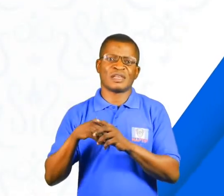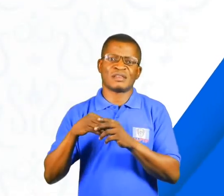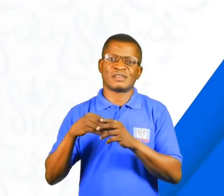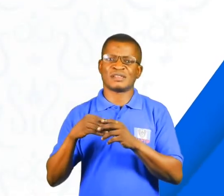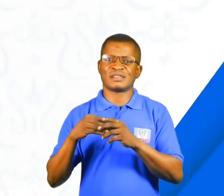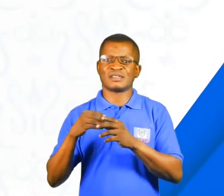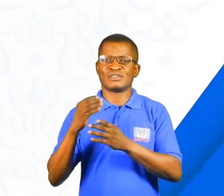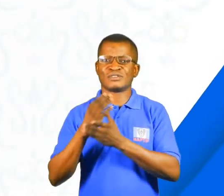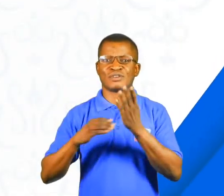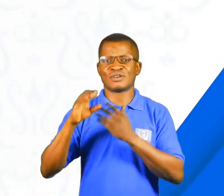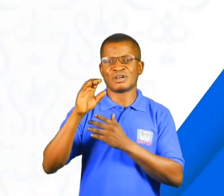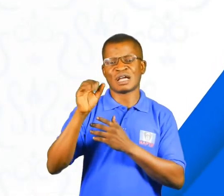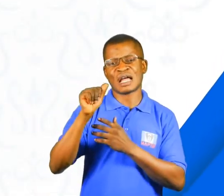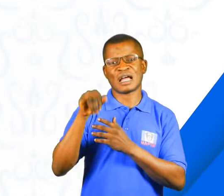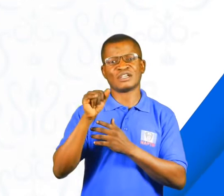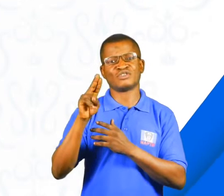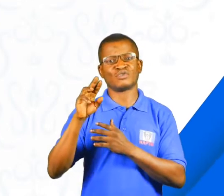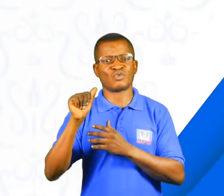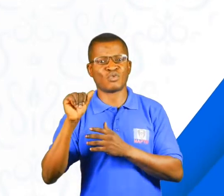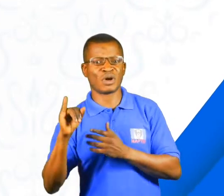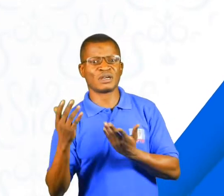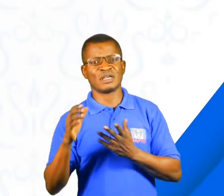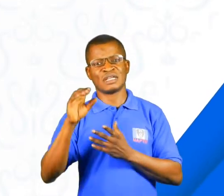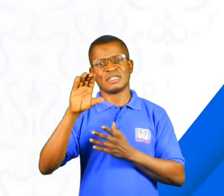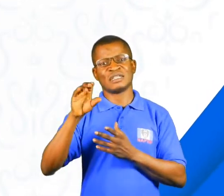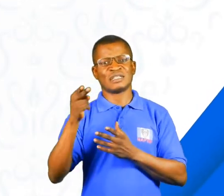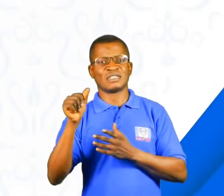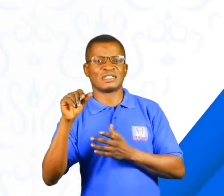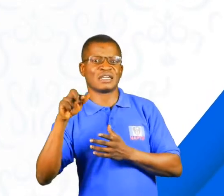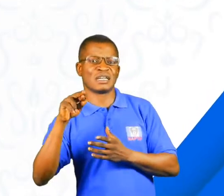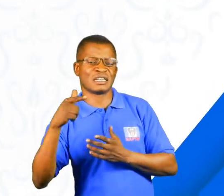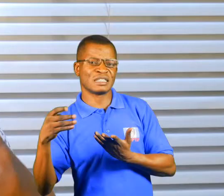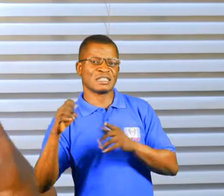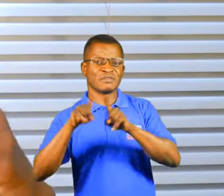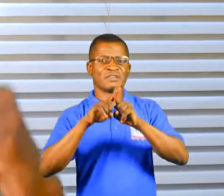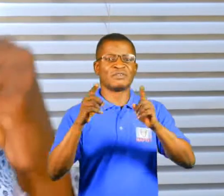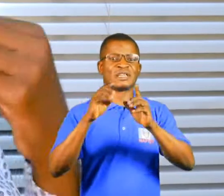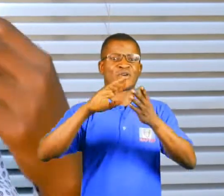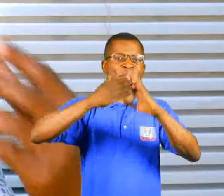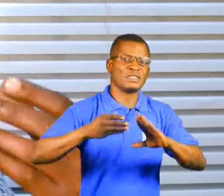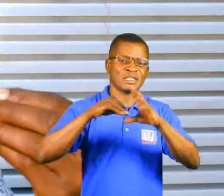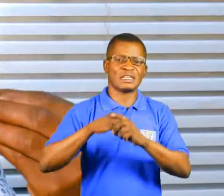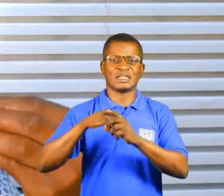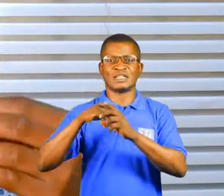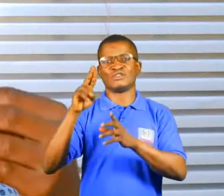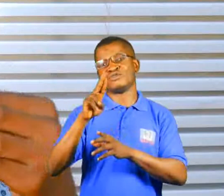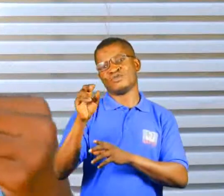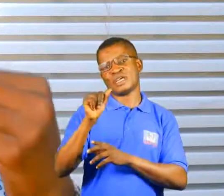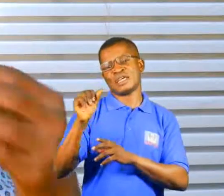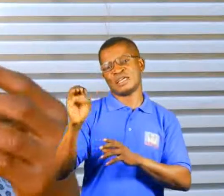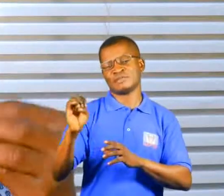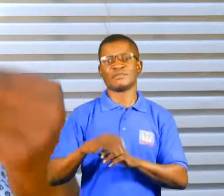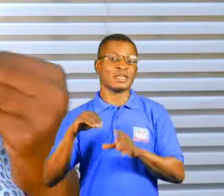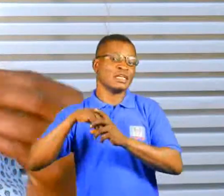cases in Ajman, in Sharjah, and of course, Ras Al Khaimah. In 2018, there was